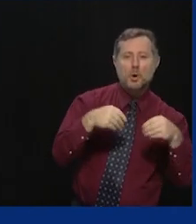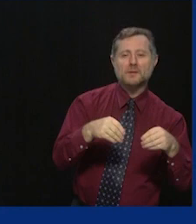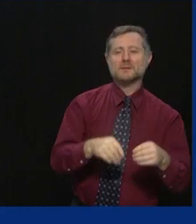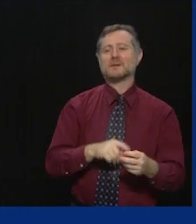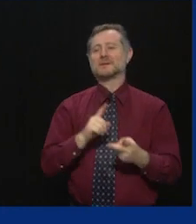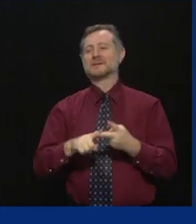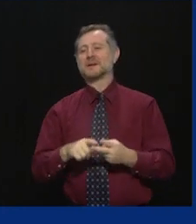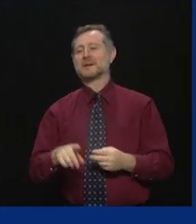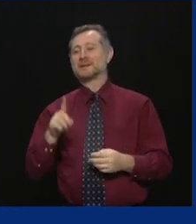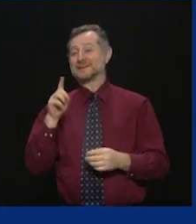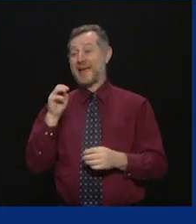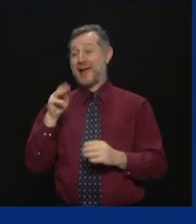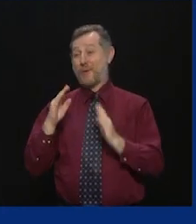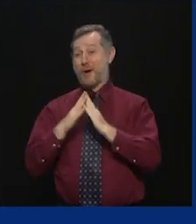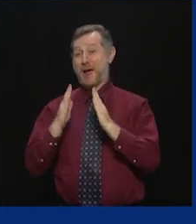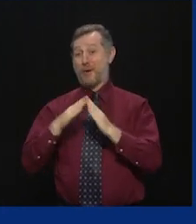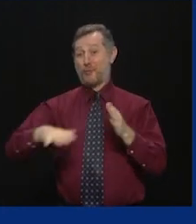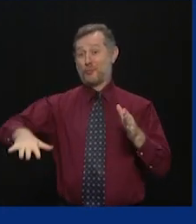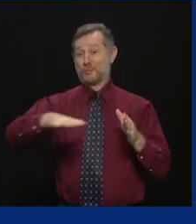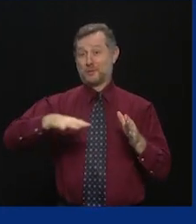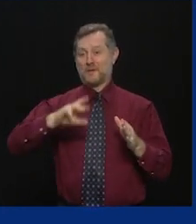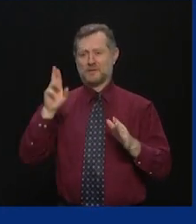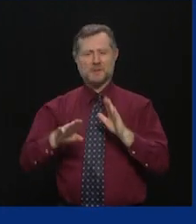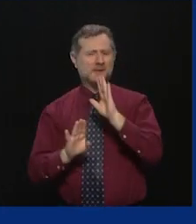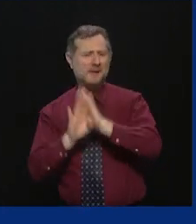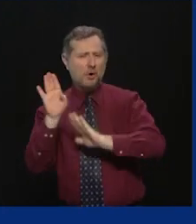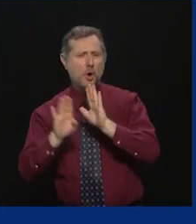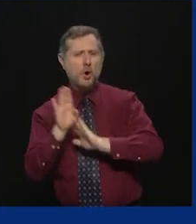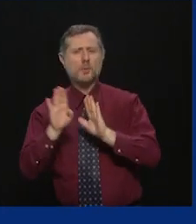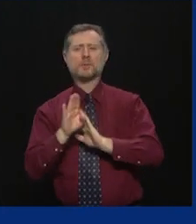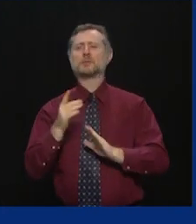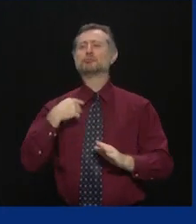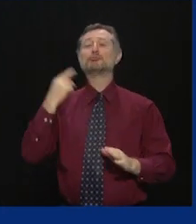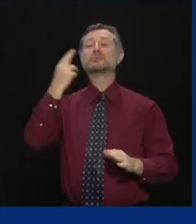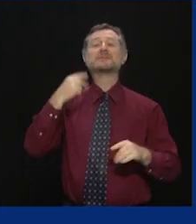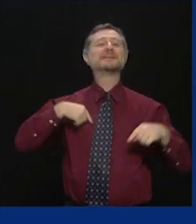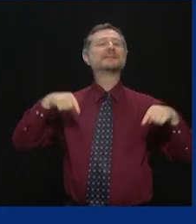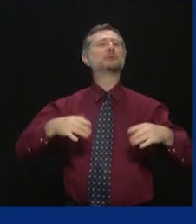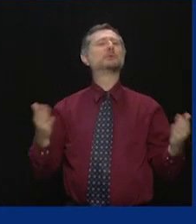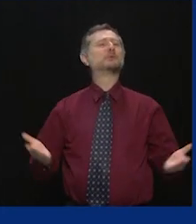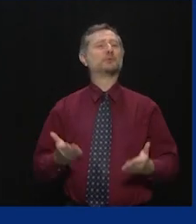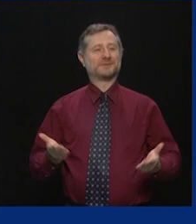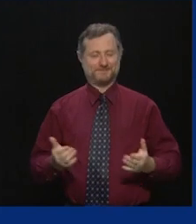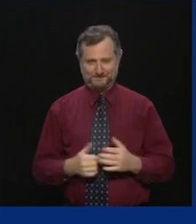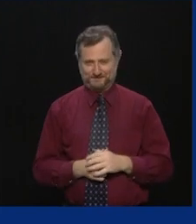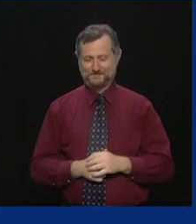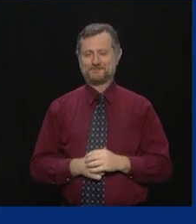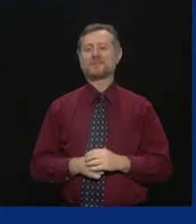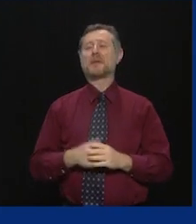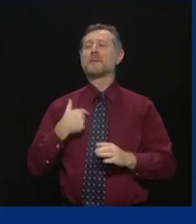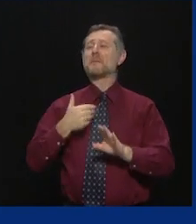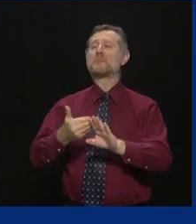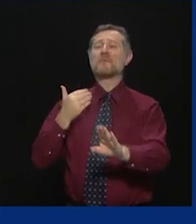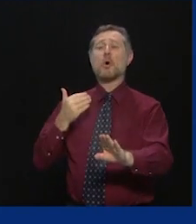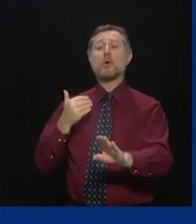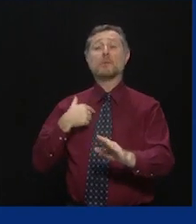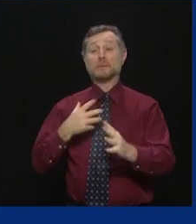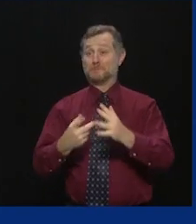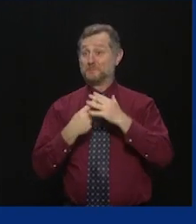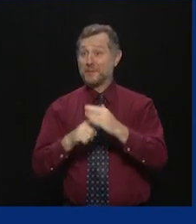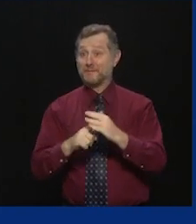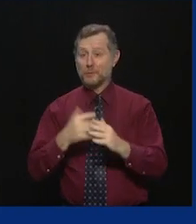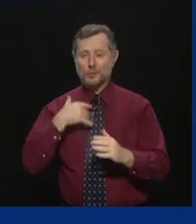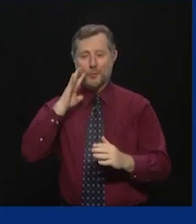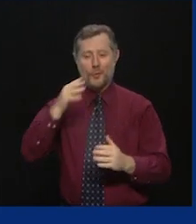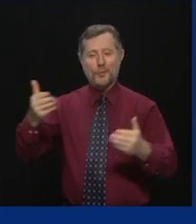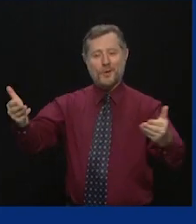redevelopment, which is what brings us together today. Before we begin, please join me in welcoming some distinguished